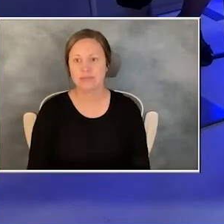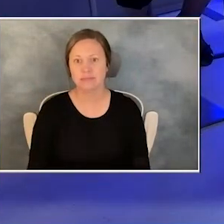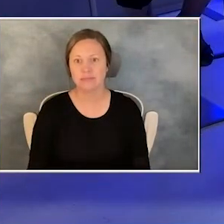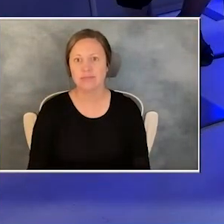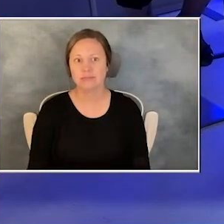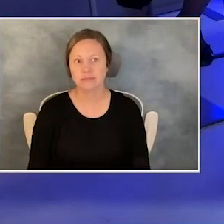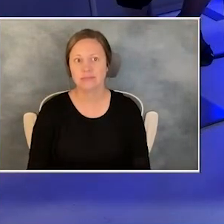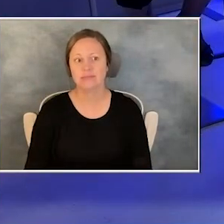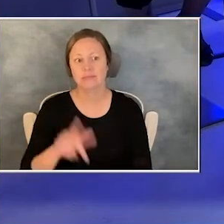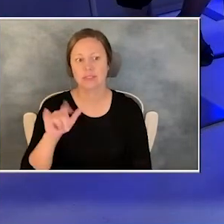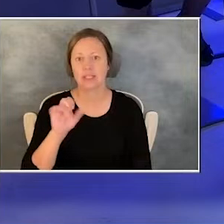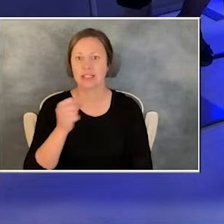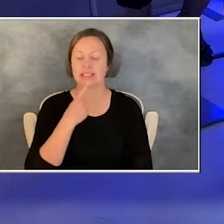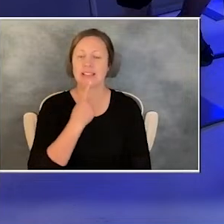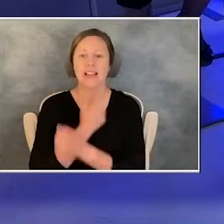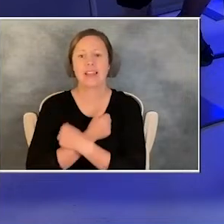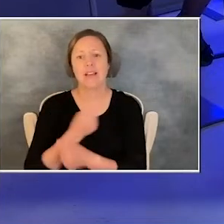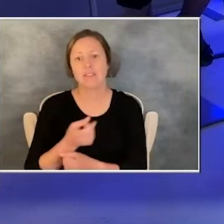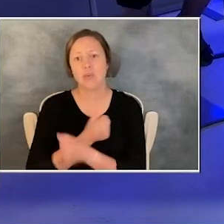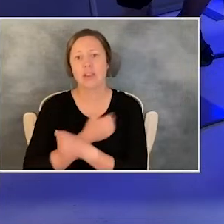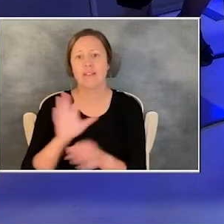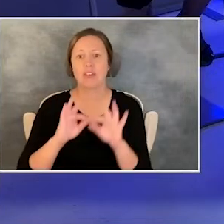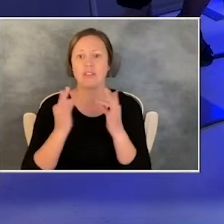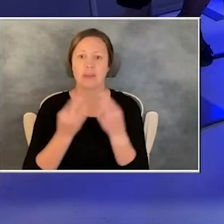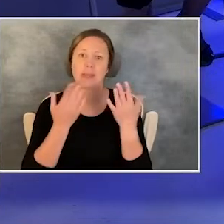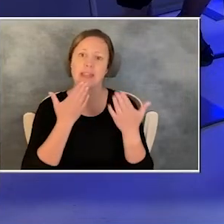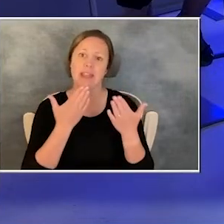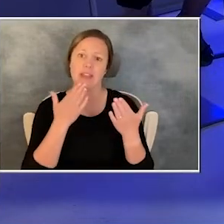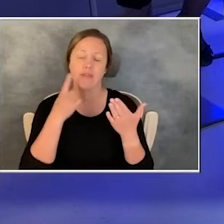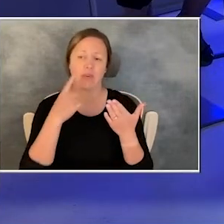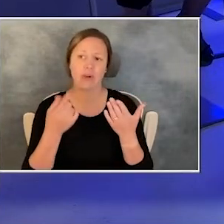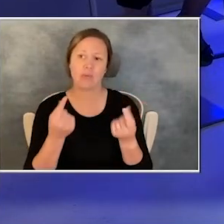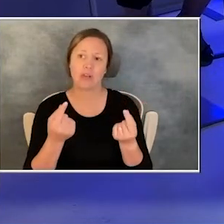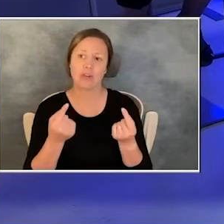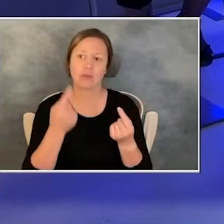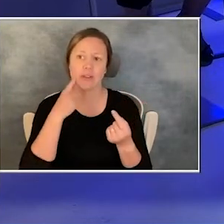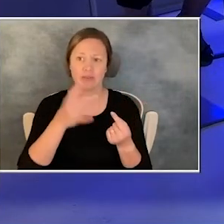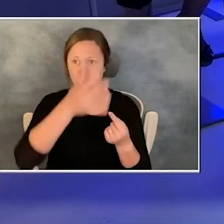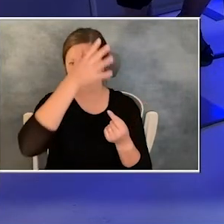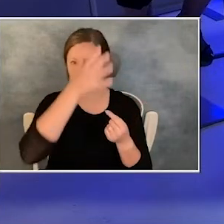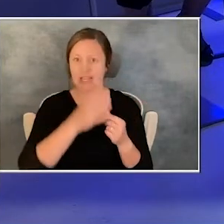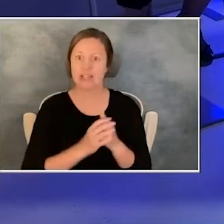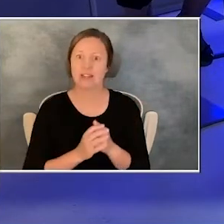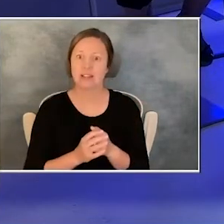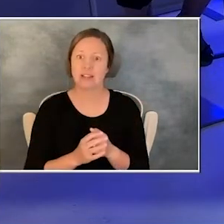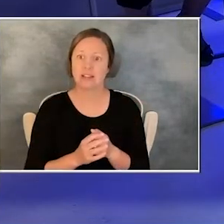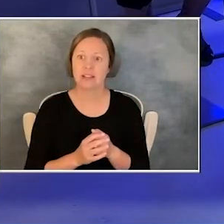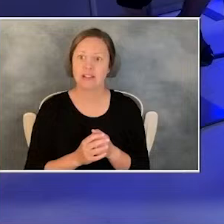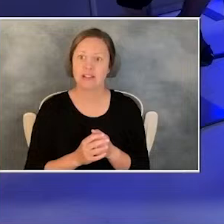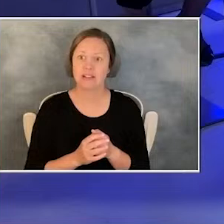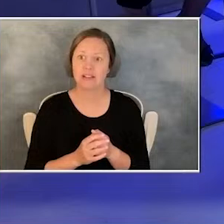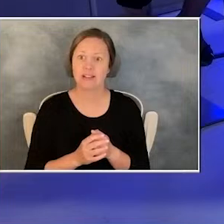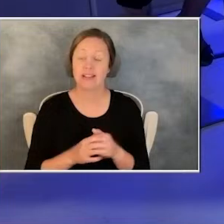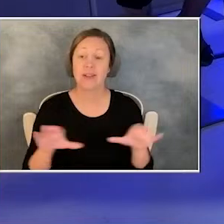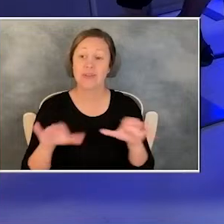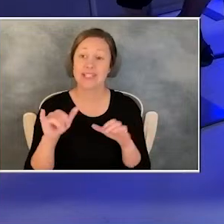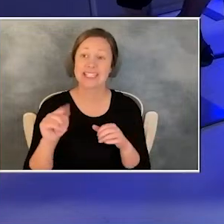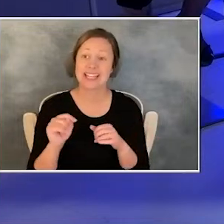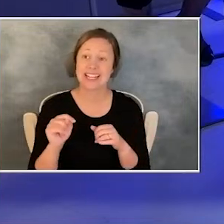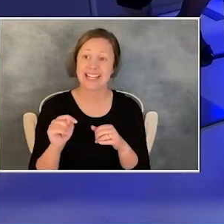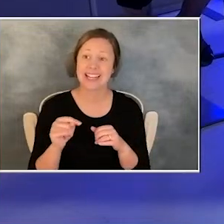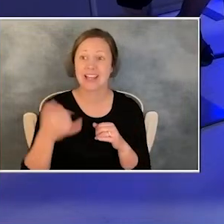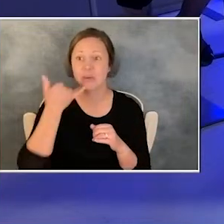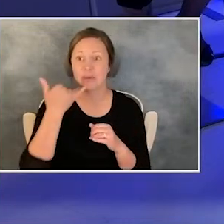says, love you, love your family. Thanks for what you're doing for your dad. So people are hearing you this morning. And we did it. We texted each other. We called each other this morning.